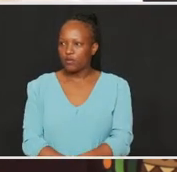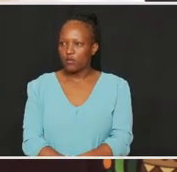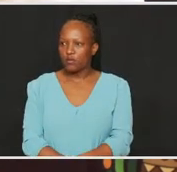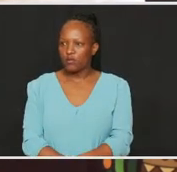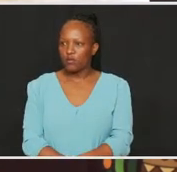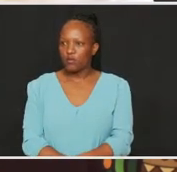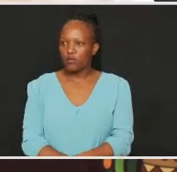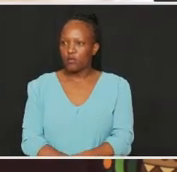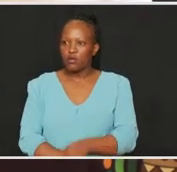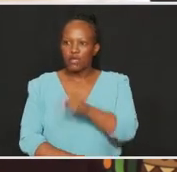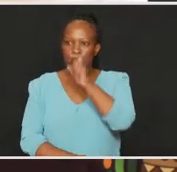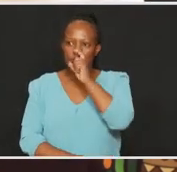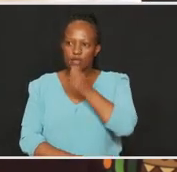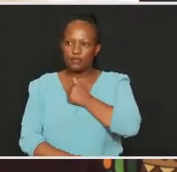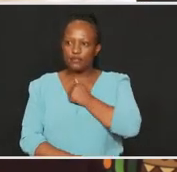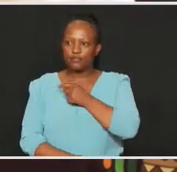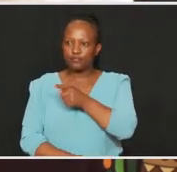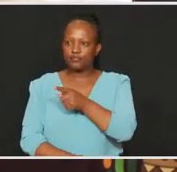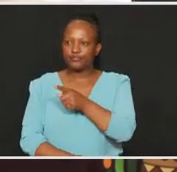my sister